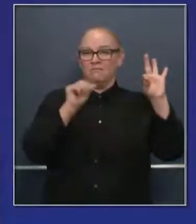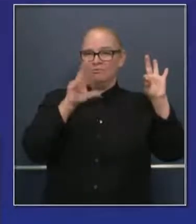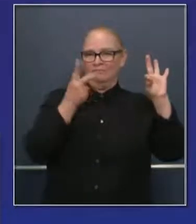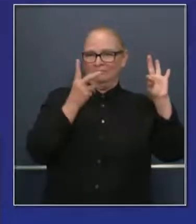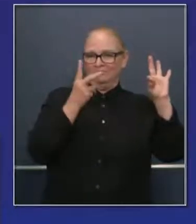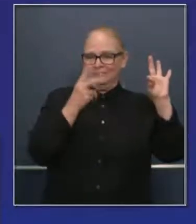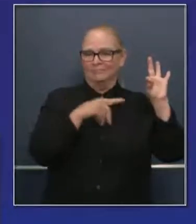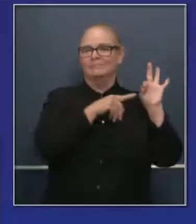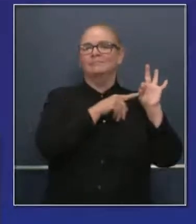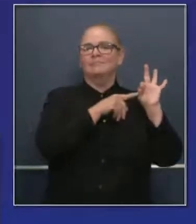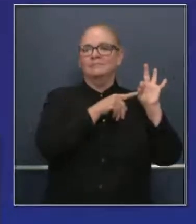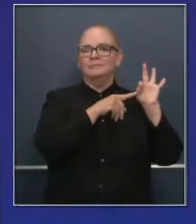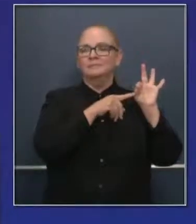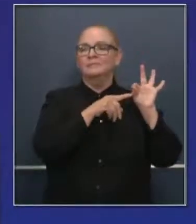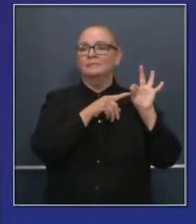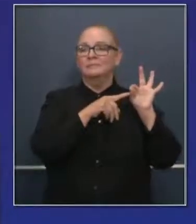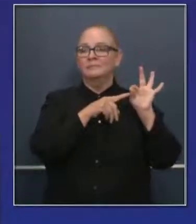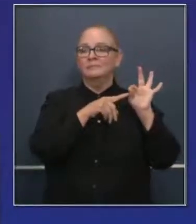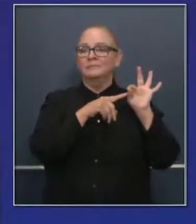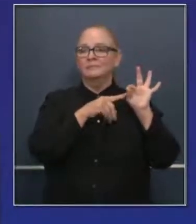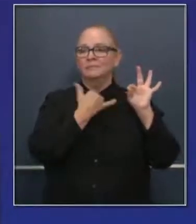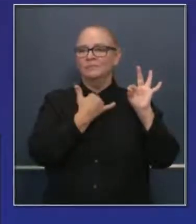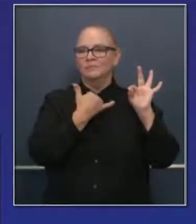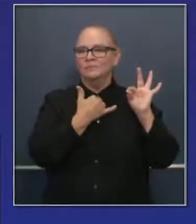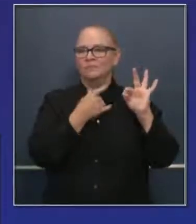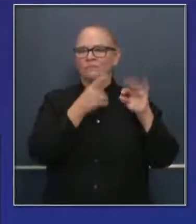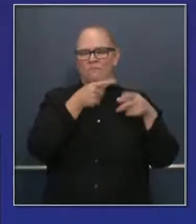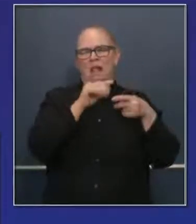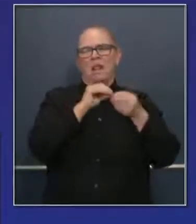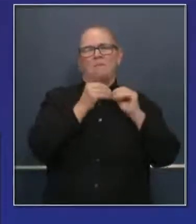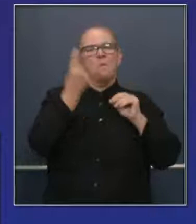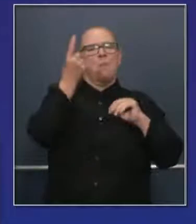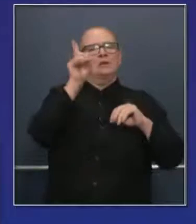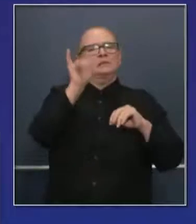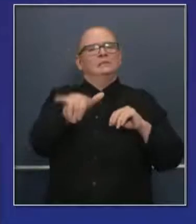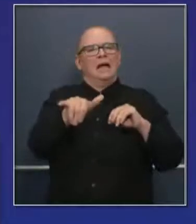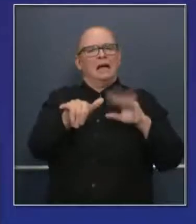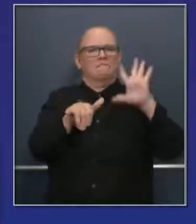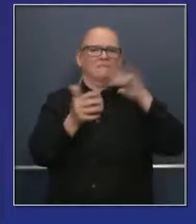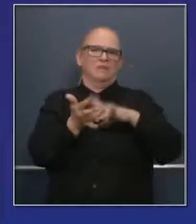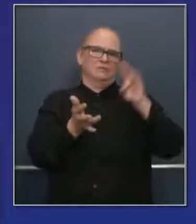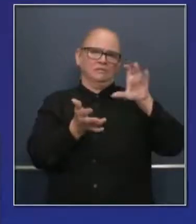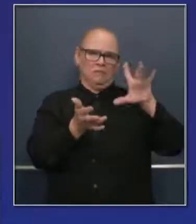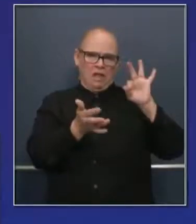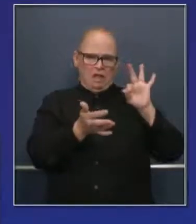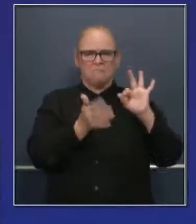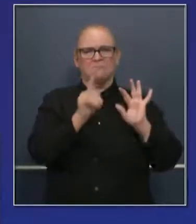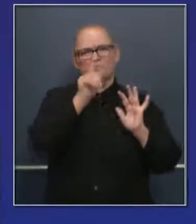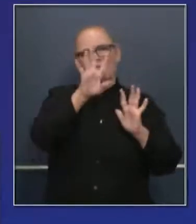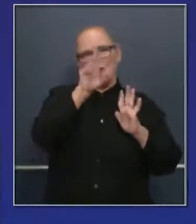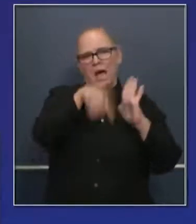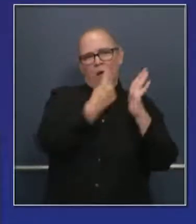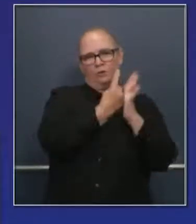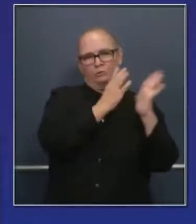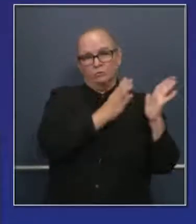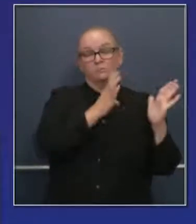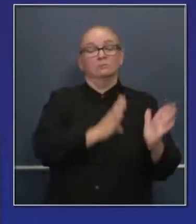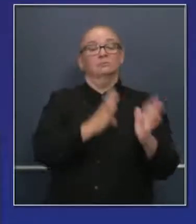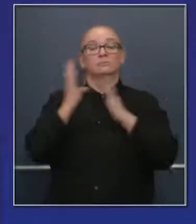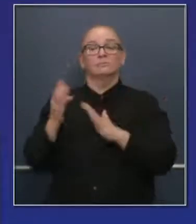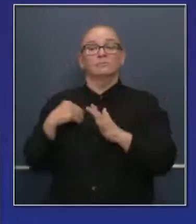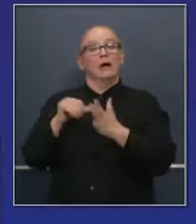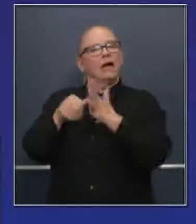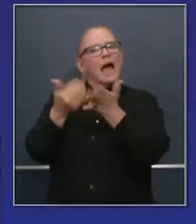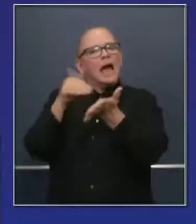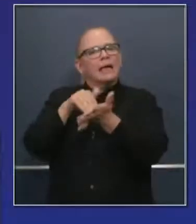5,739. That is a one-day number. And again, I've made this point abundant over the past, and that is I don't look to